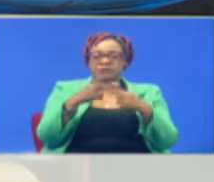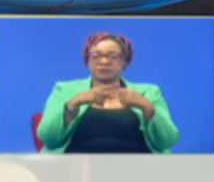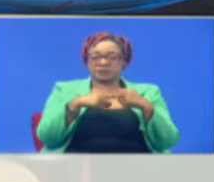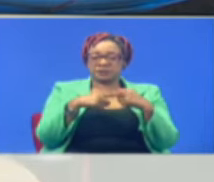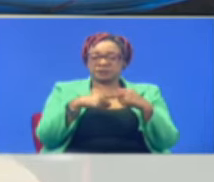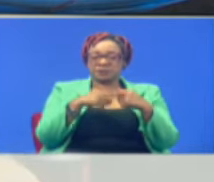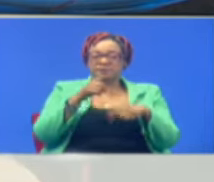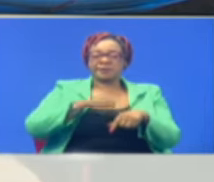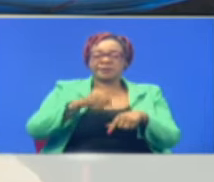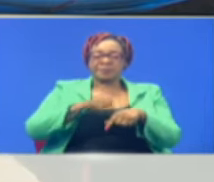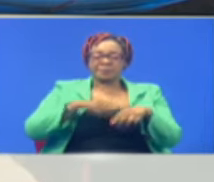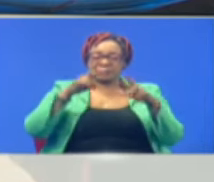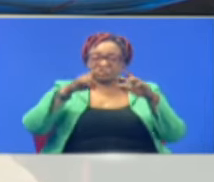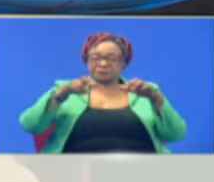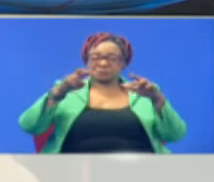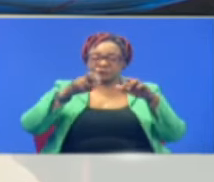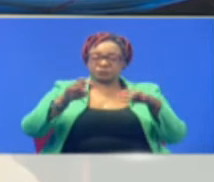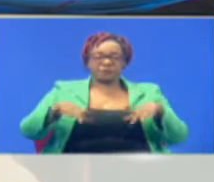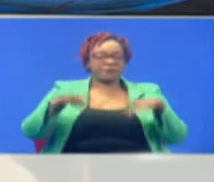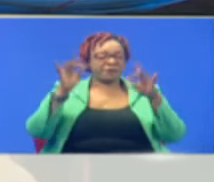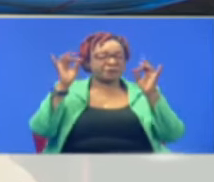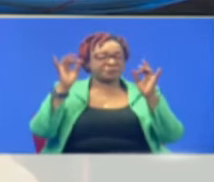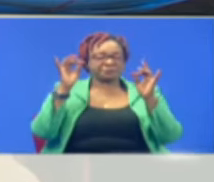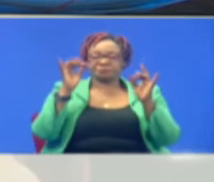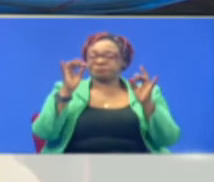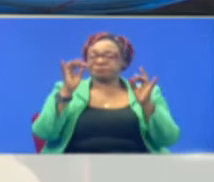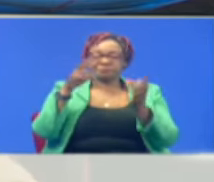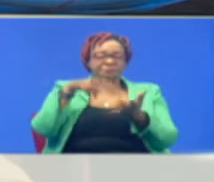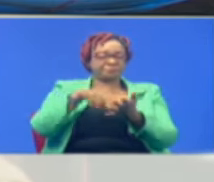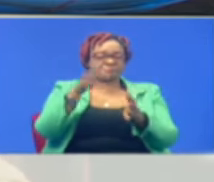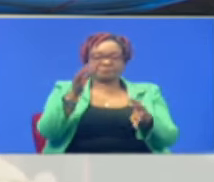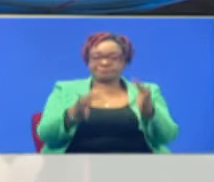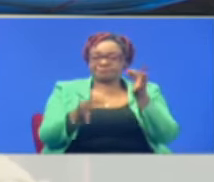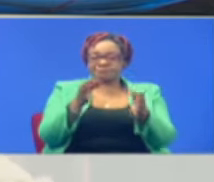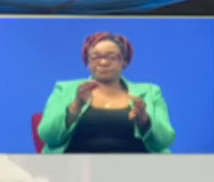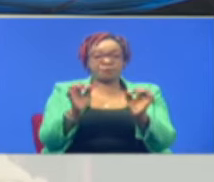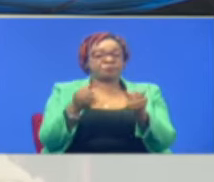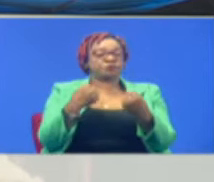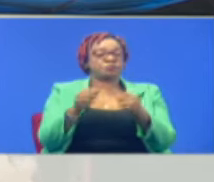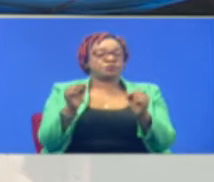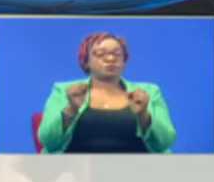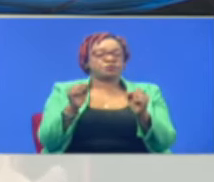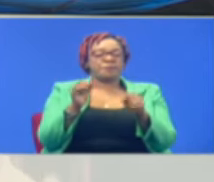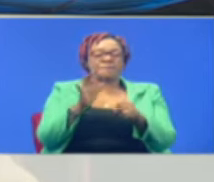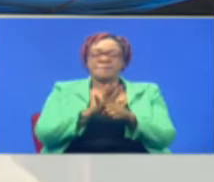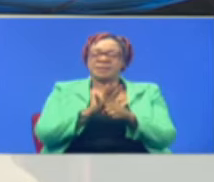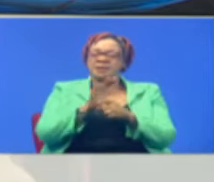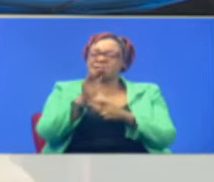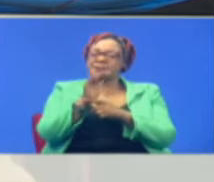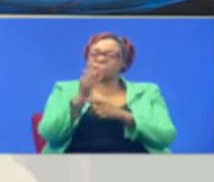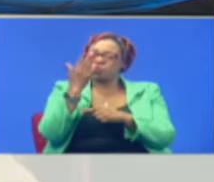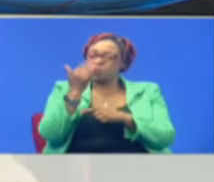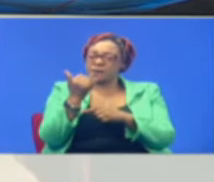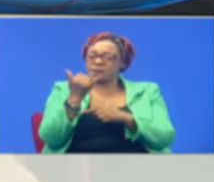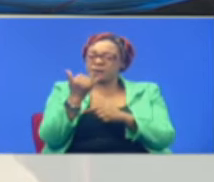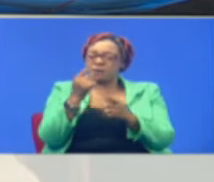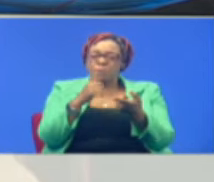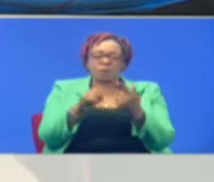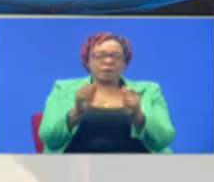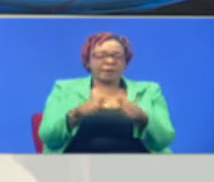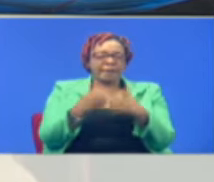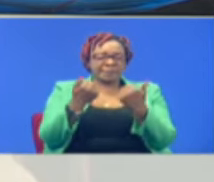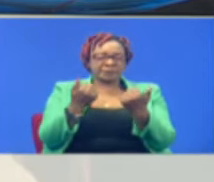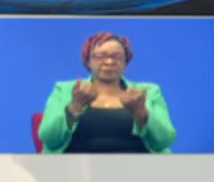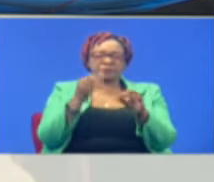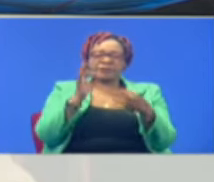examination, Lawrence was found unfit to stand trial. Many asked why. What does it take to be declared fit